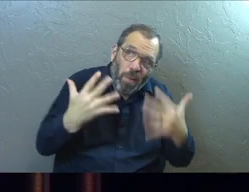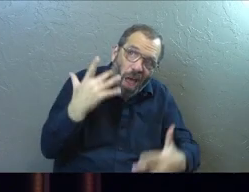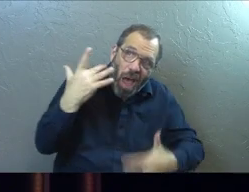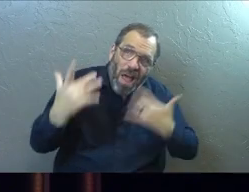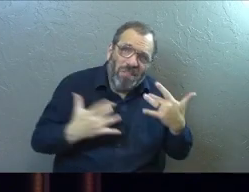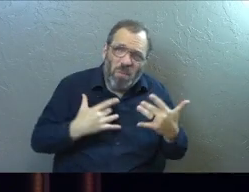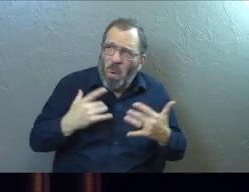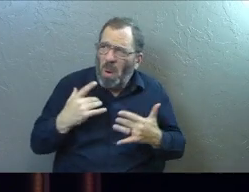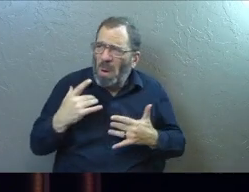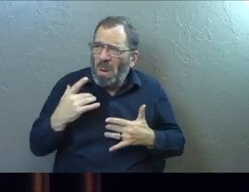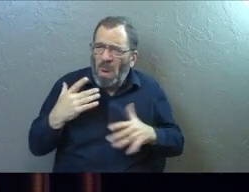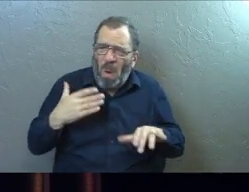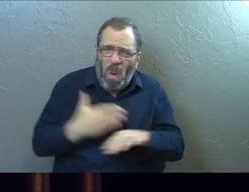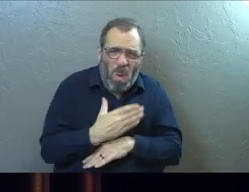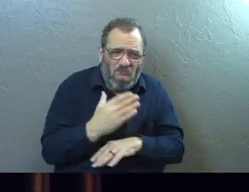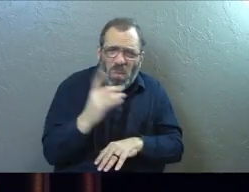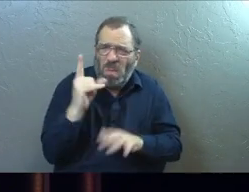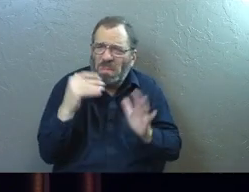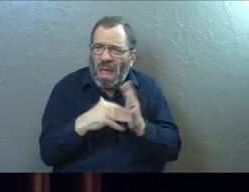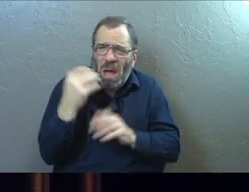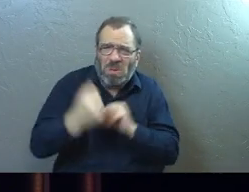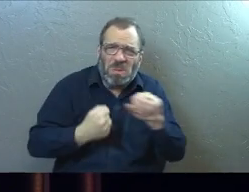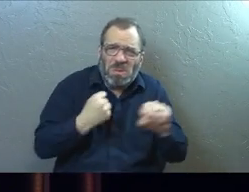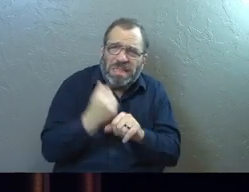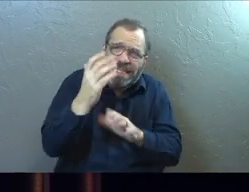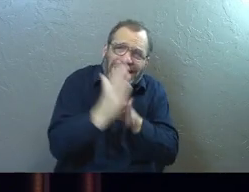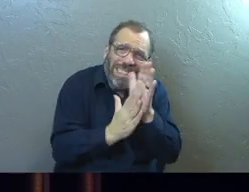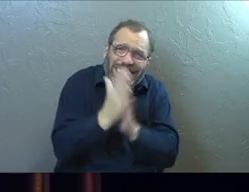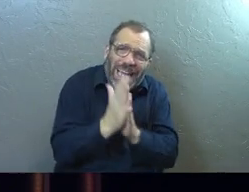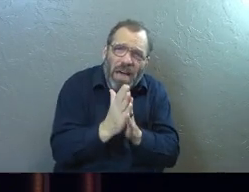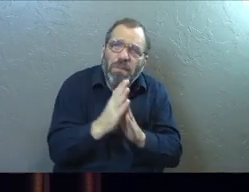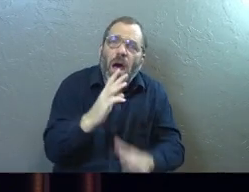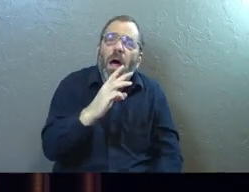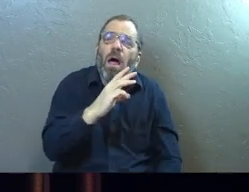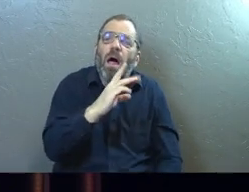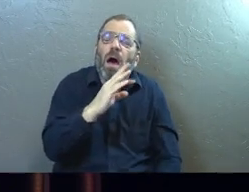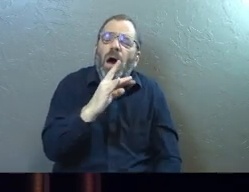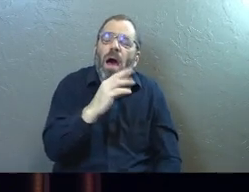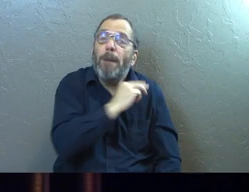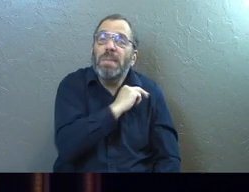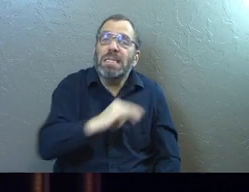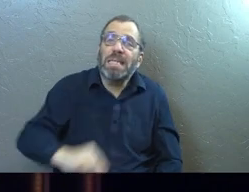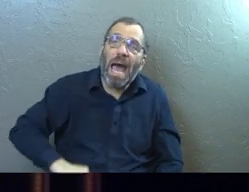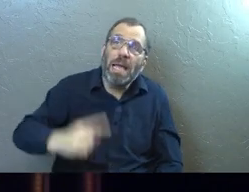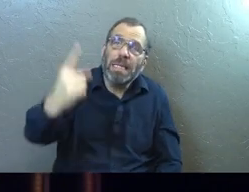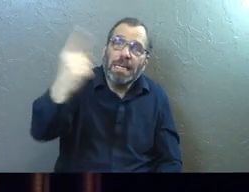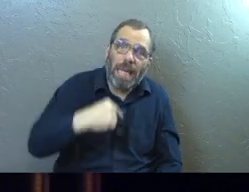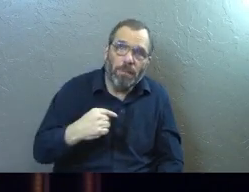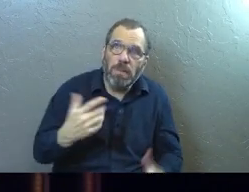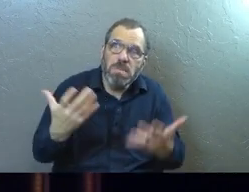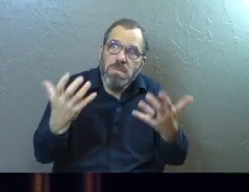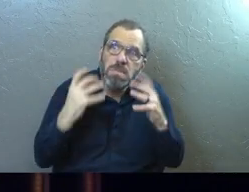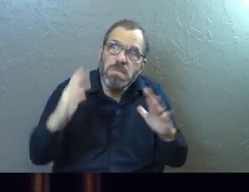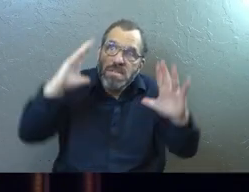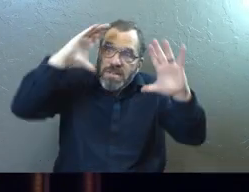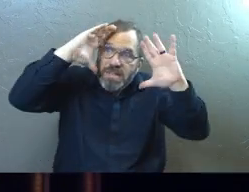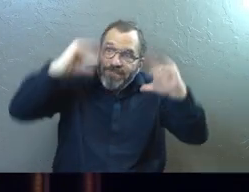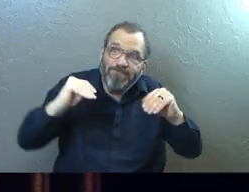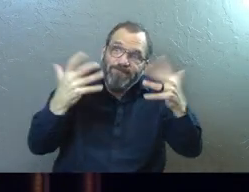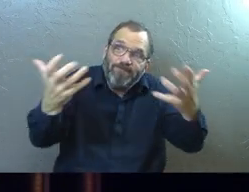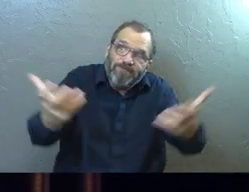excitement for thousands of years as they have looked forward to the coming of a Messiah. So much